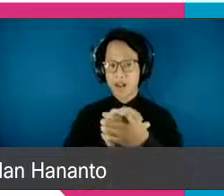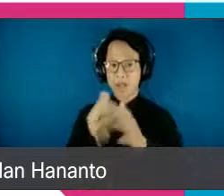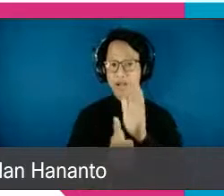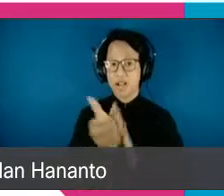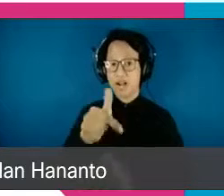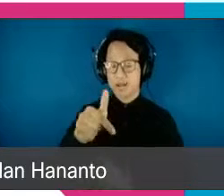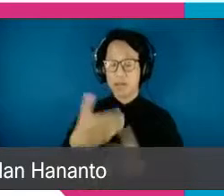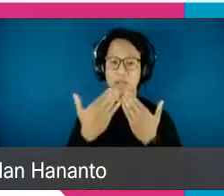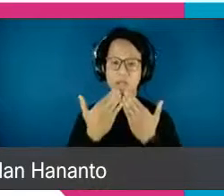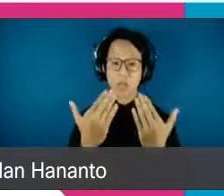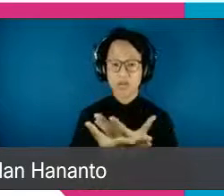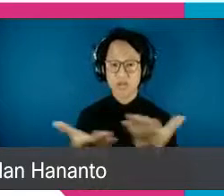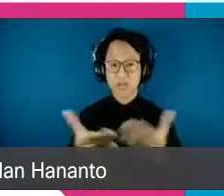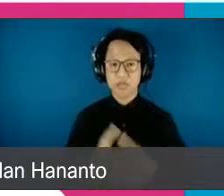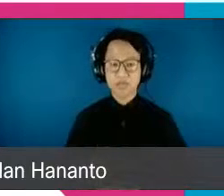everybody.